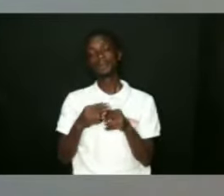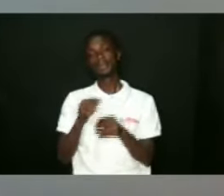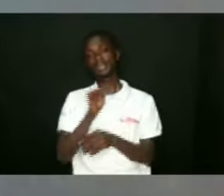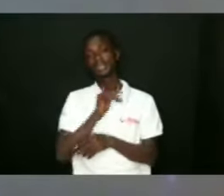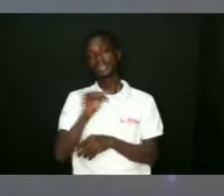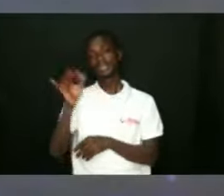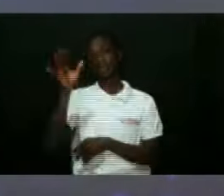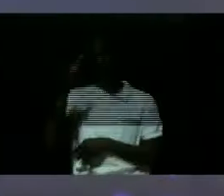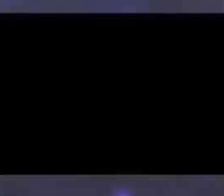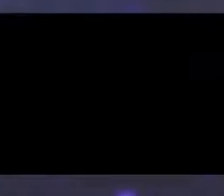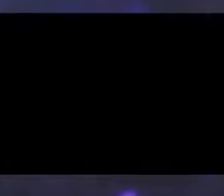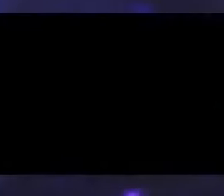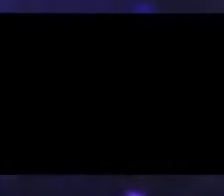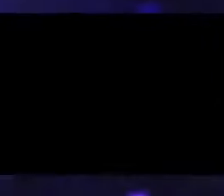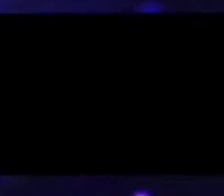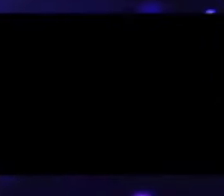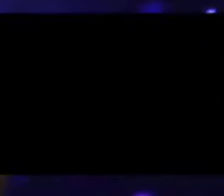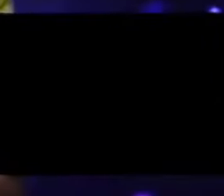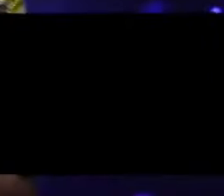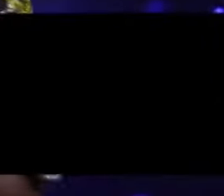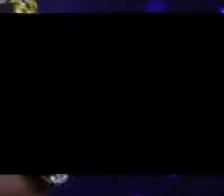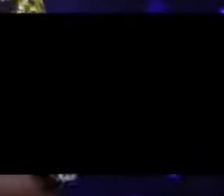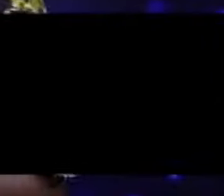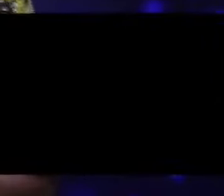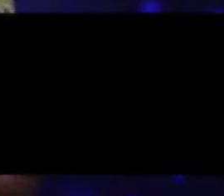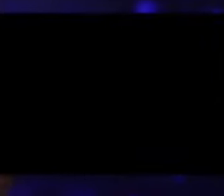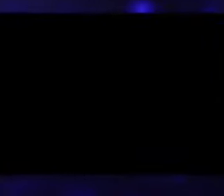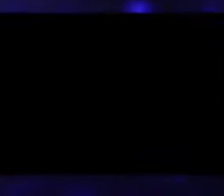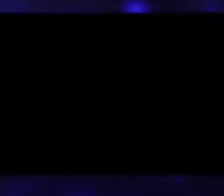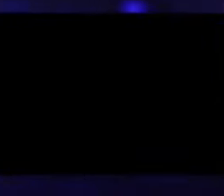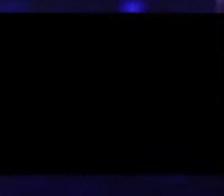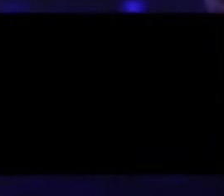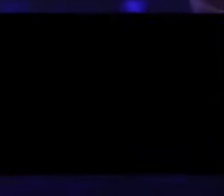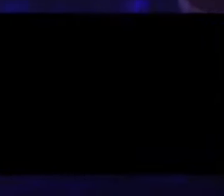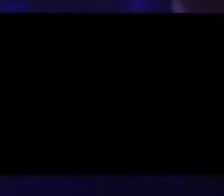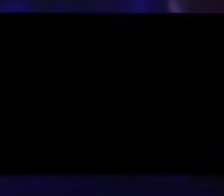Our daddy said another virtue we need is the virtue of onyx.